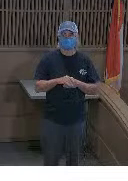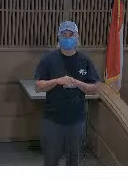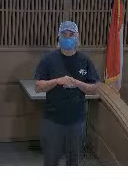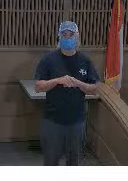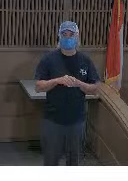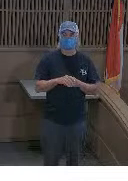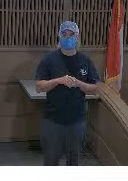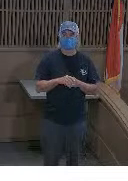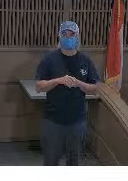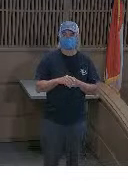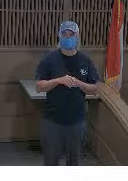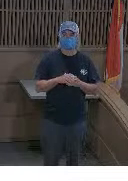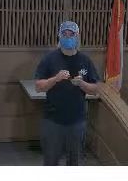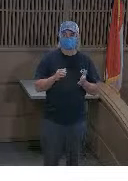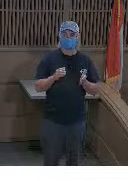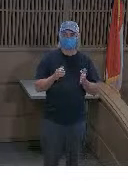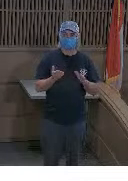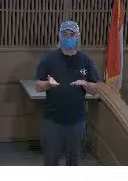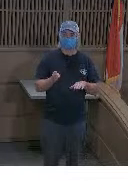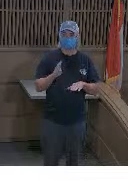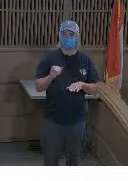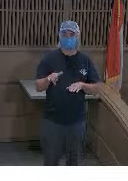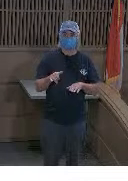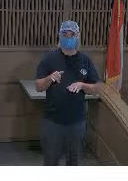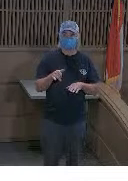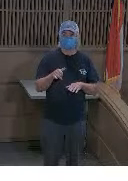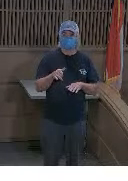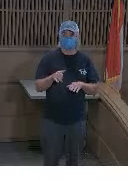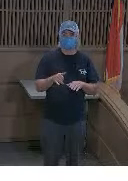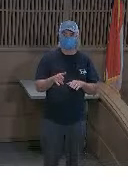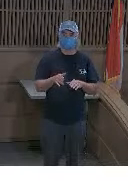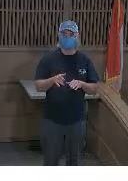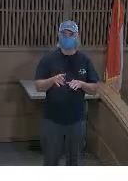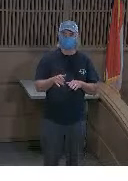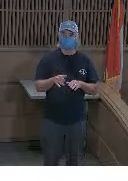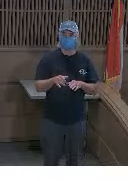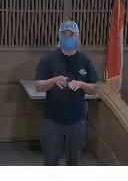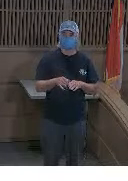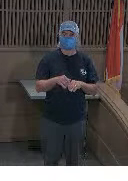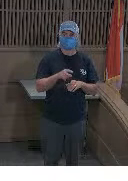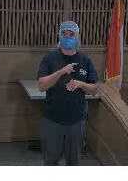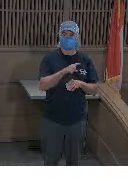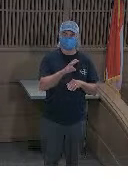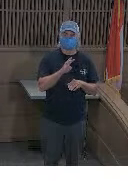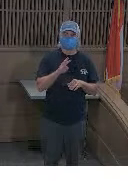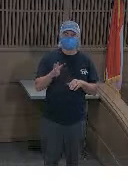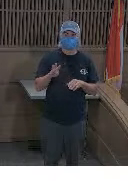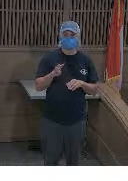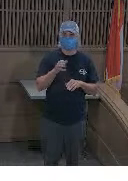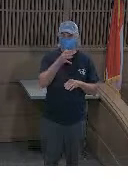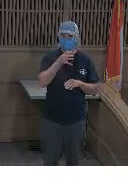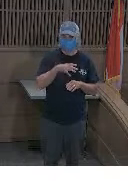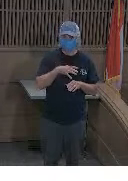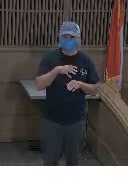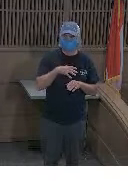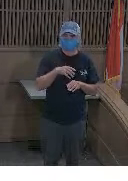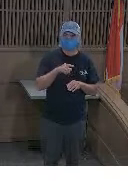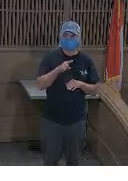today. You will see we have 164 females. We